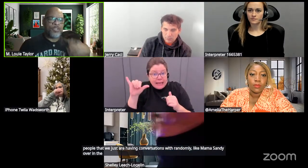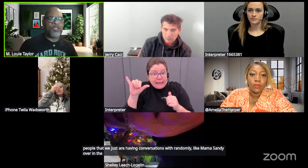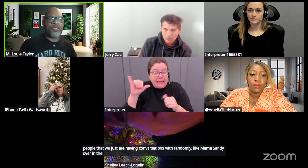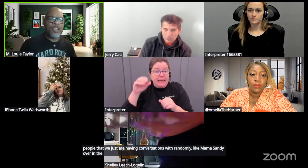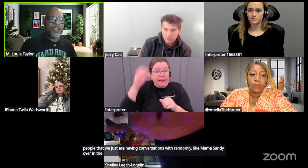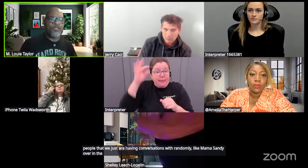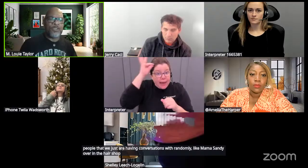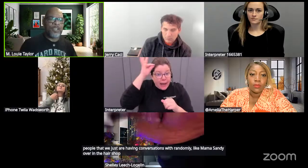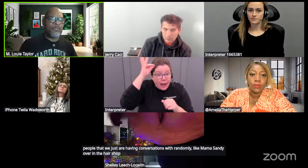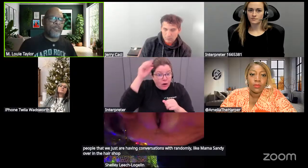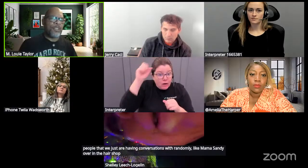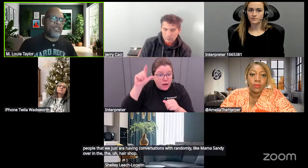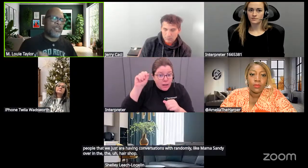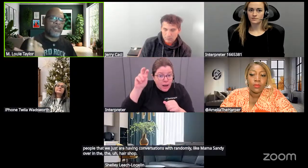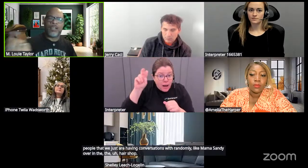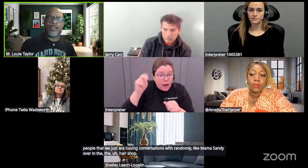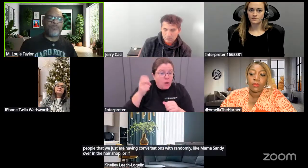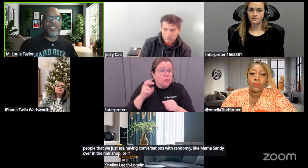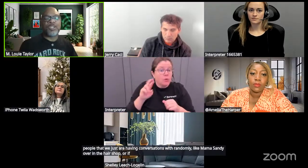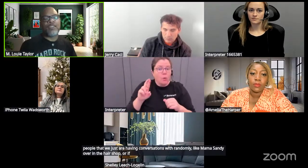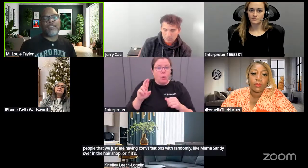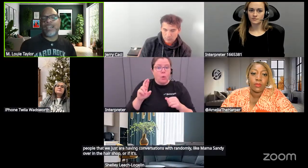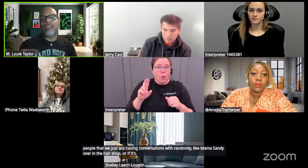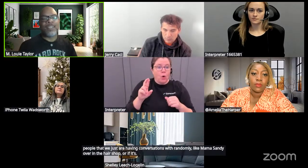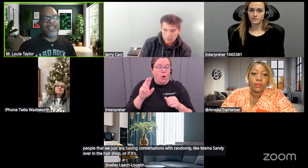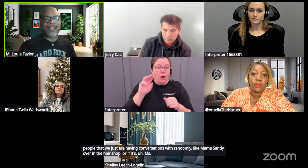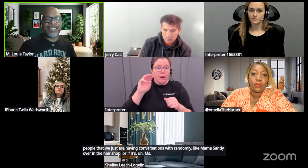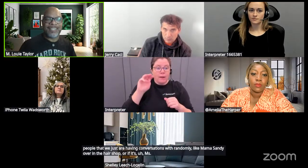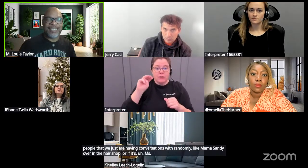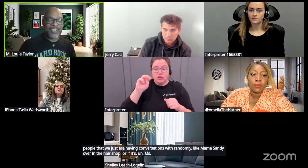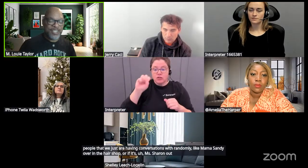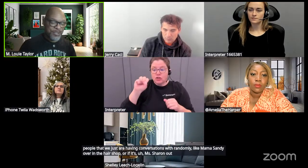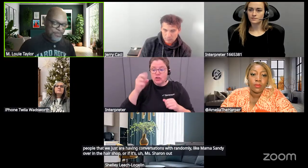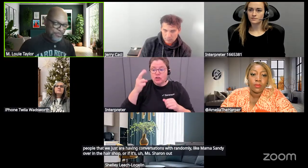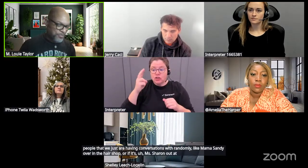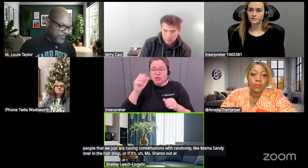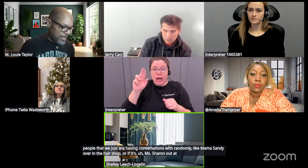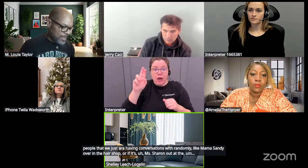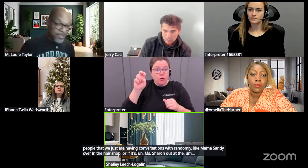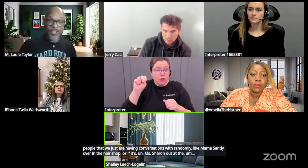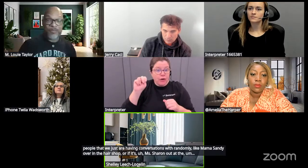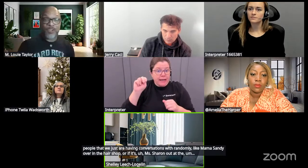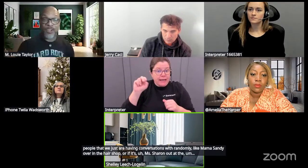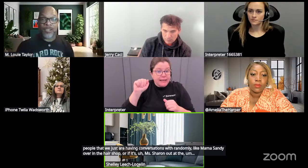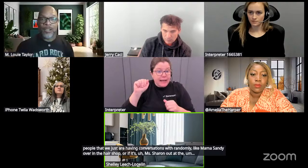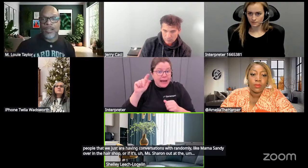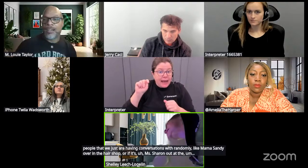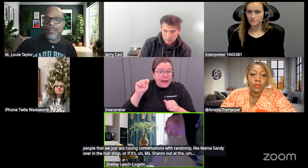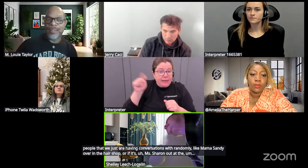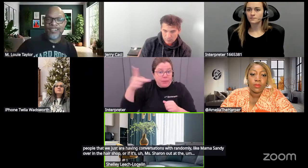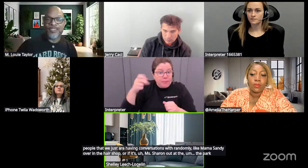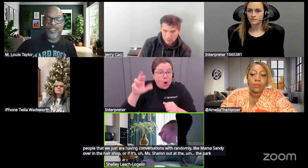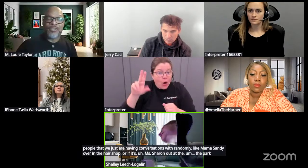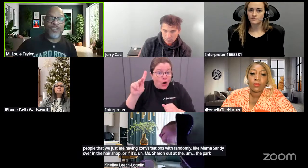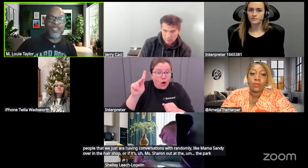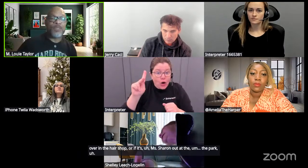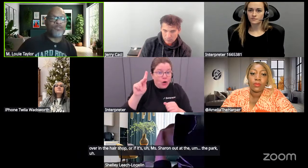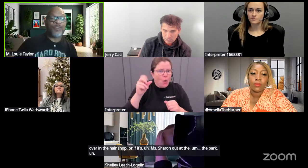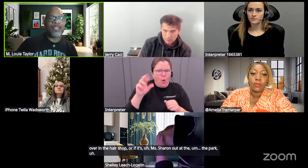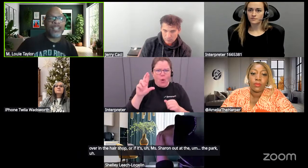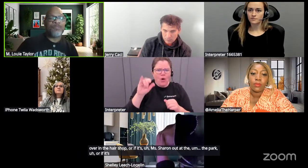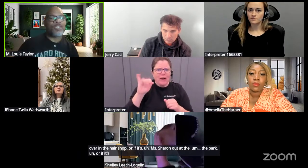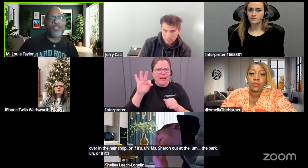shop, or if it's Miss Sharon out at the park, or if it's